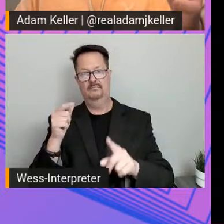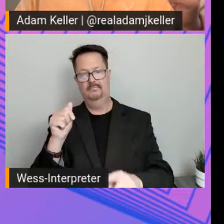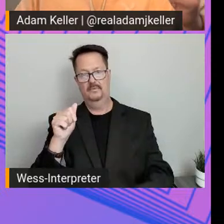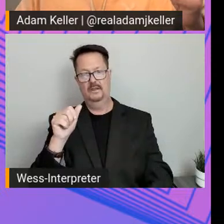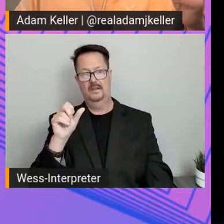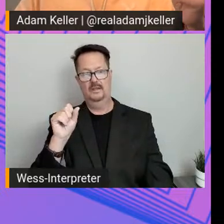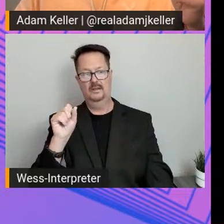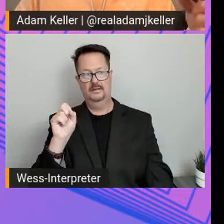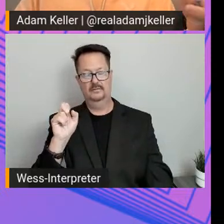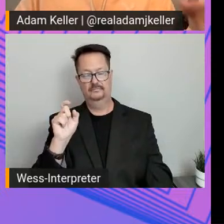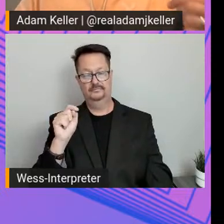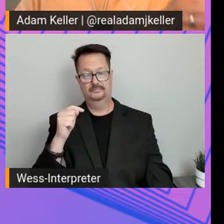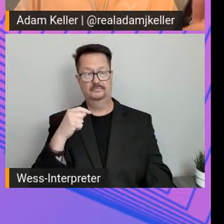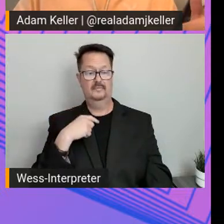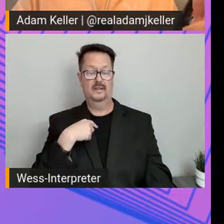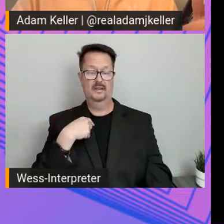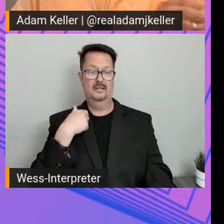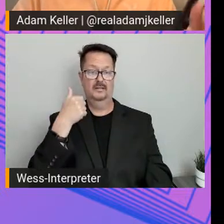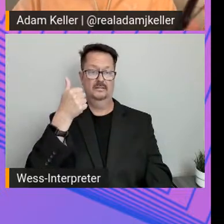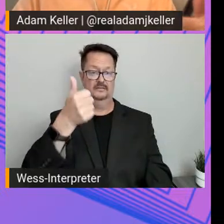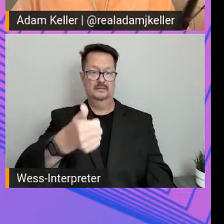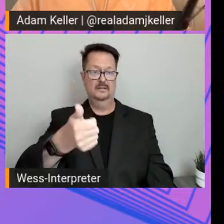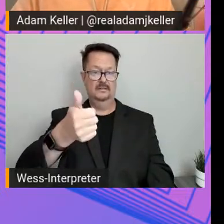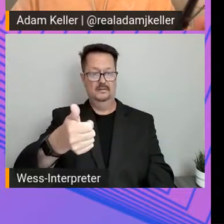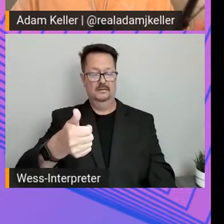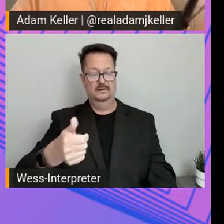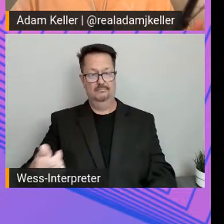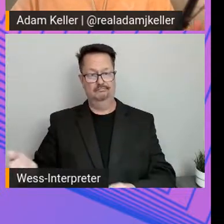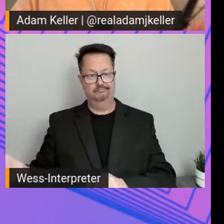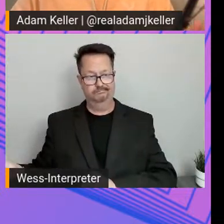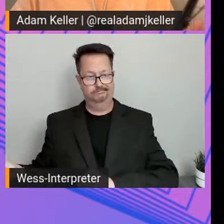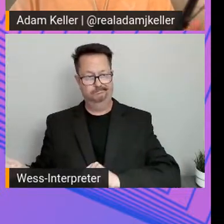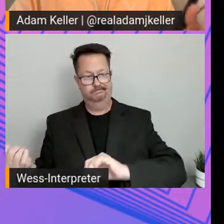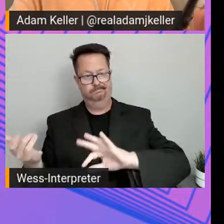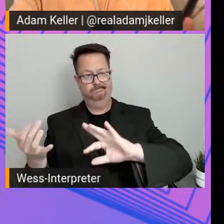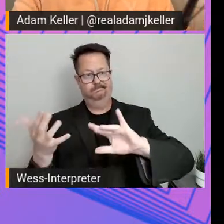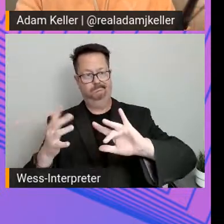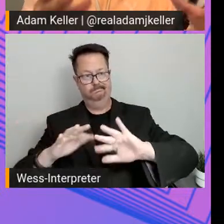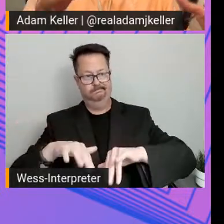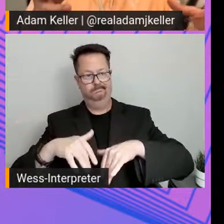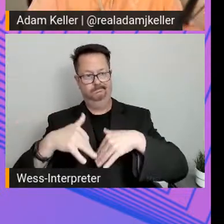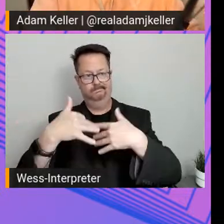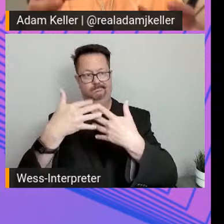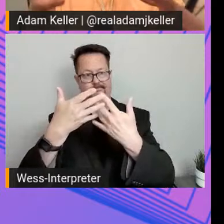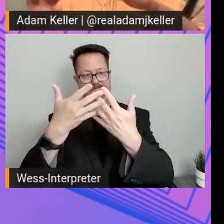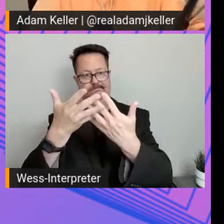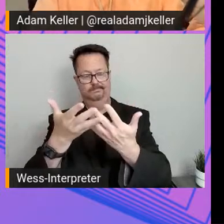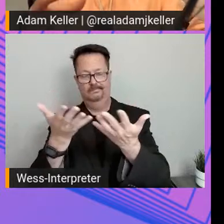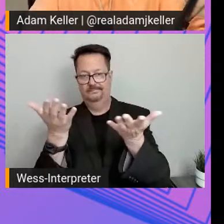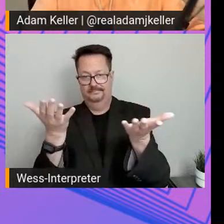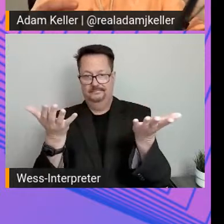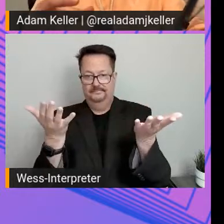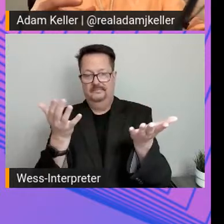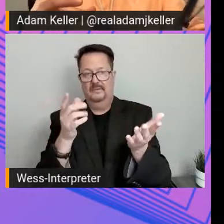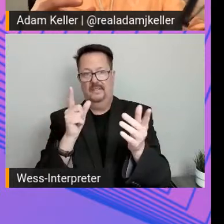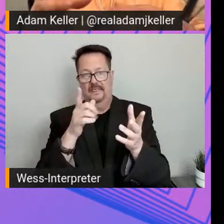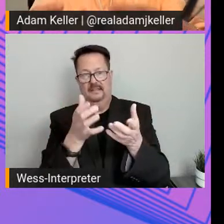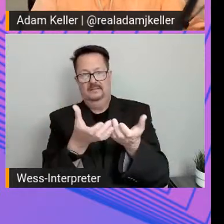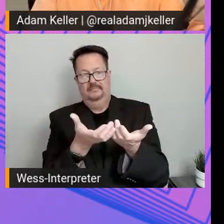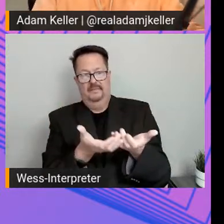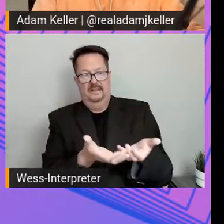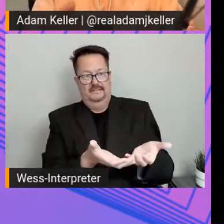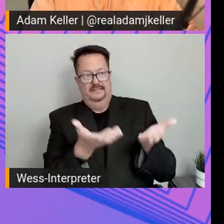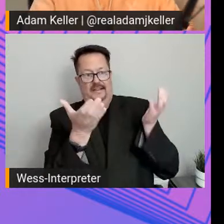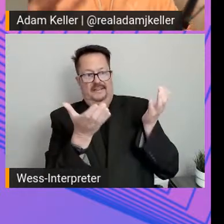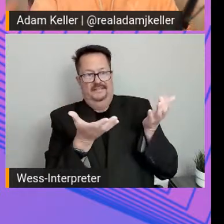I can actually let the CDK build a container image for me by simply saying, here's where my container image